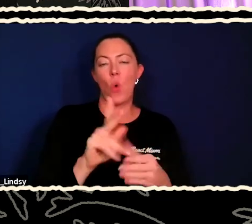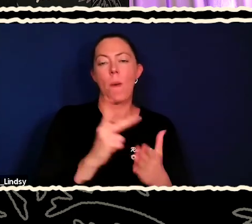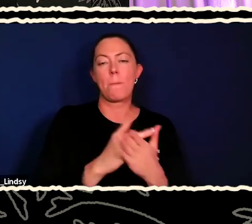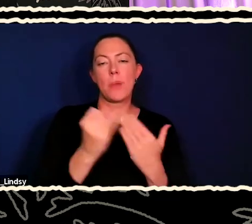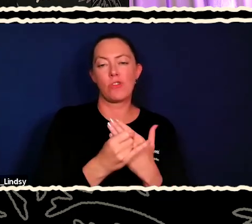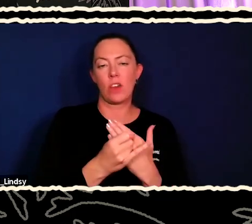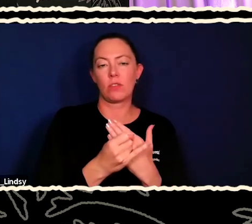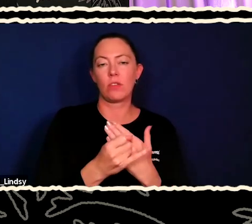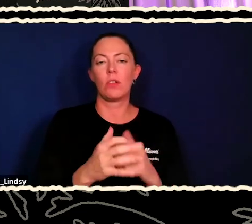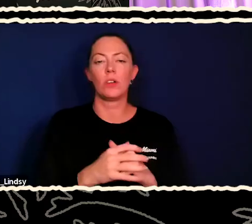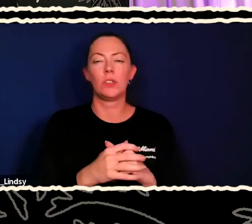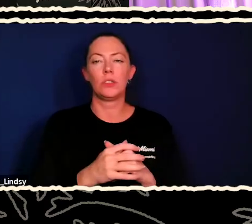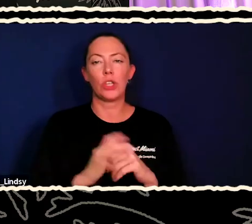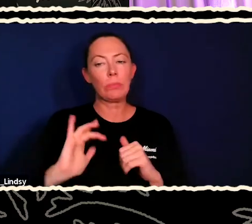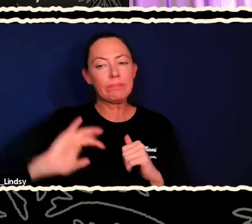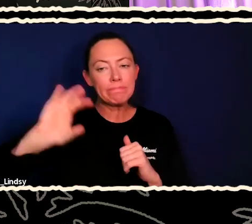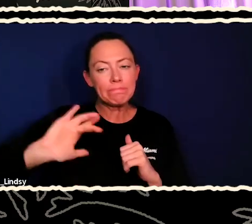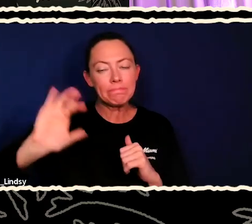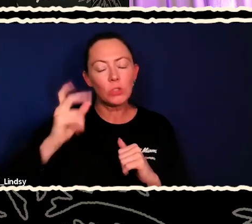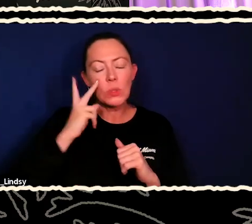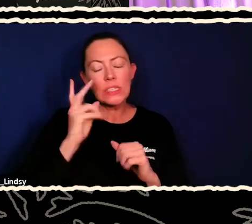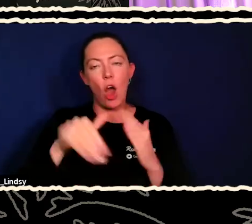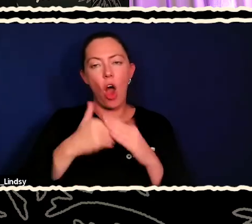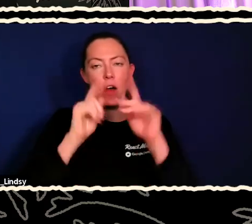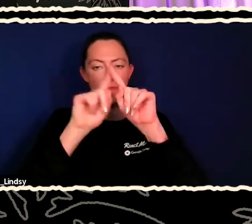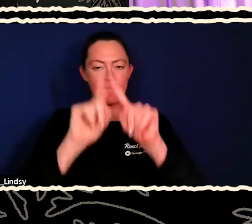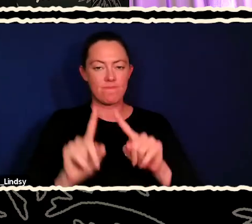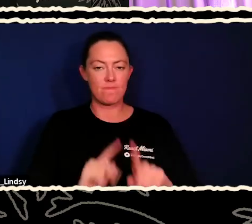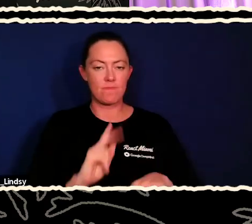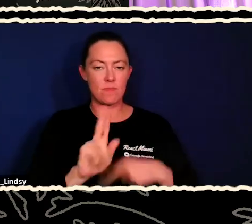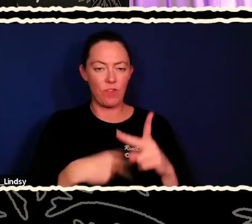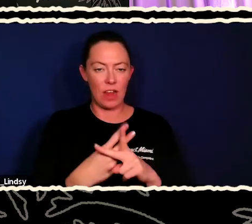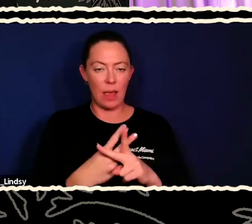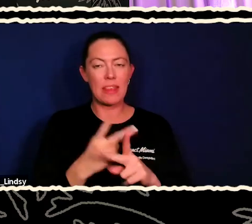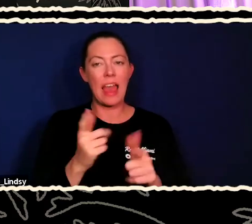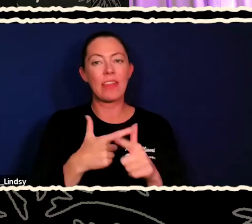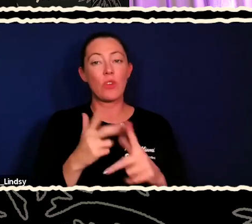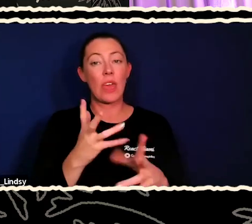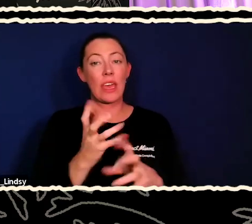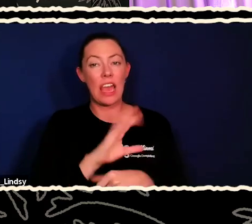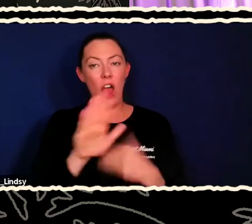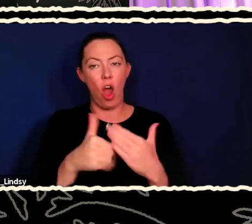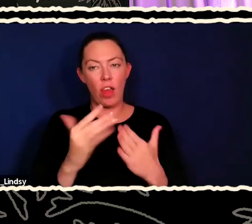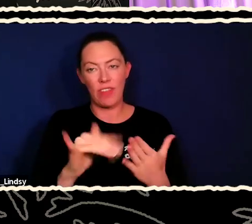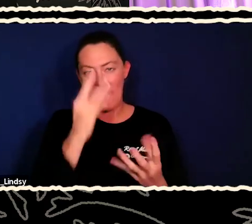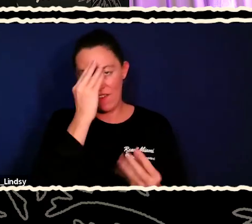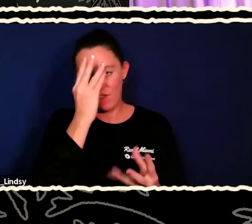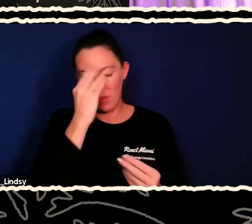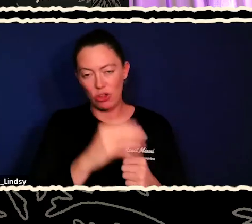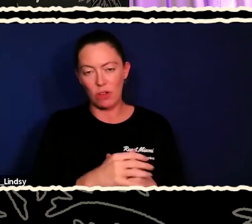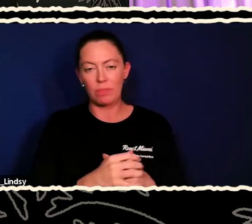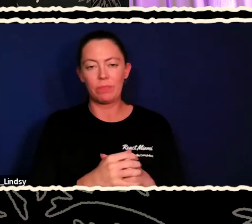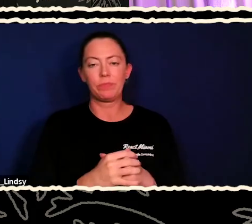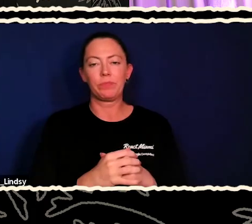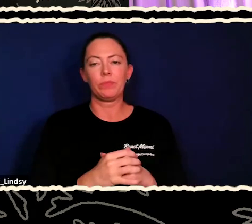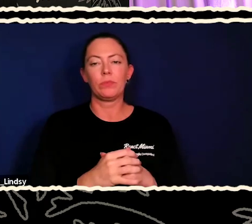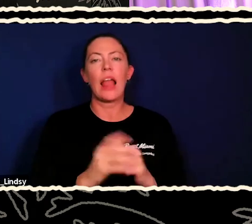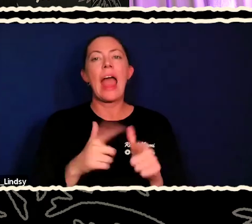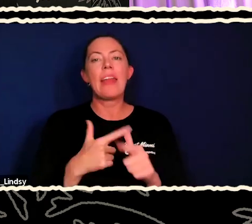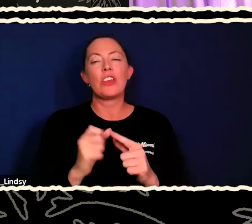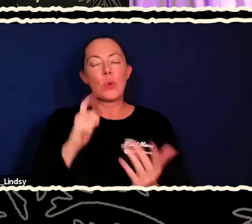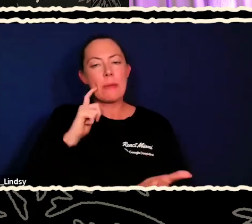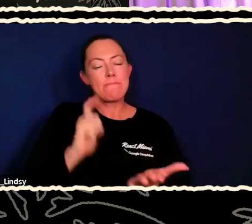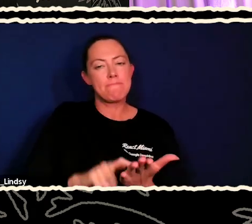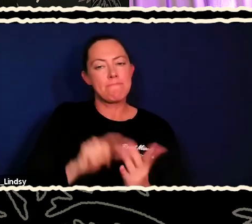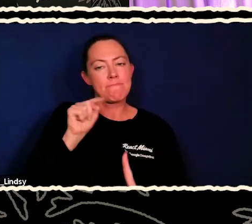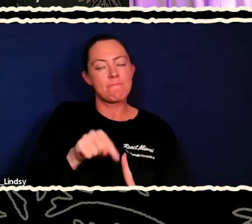random types here that I'm flipping through, but you can get more information, including, let's see if we can find one. including where that type is actually declared in your